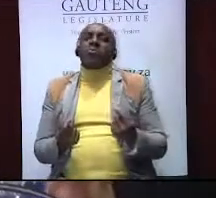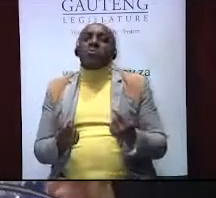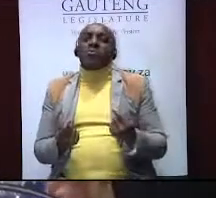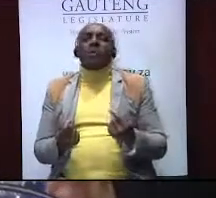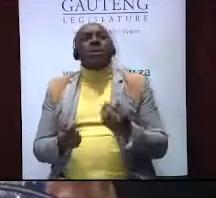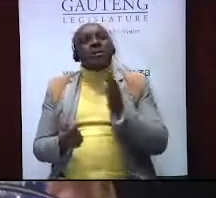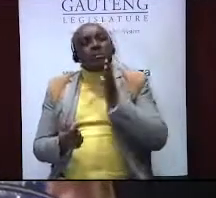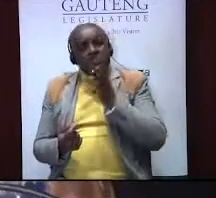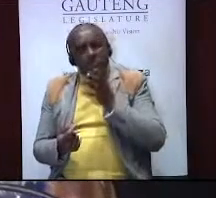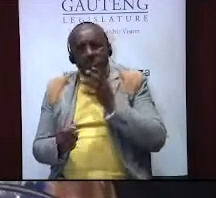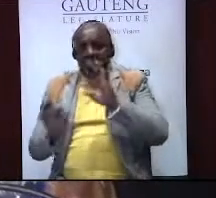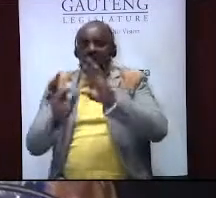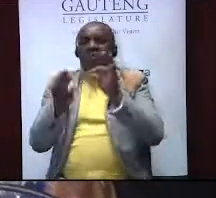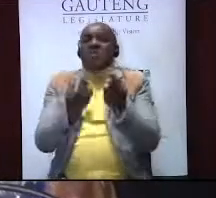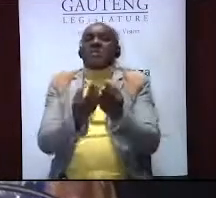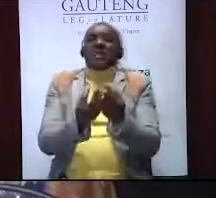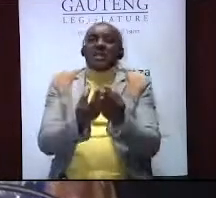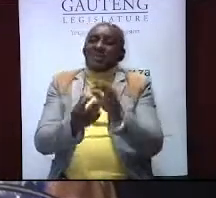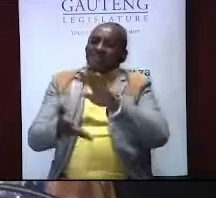family disorders